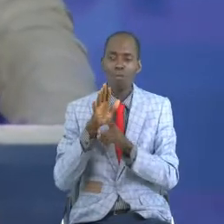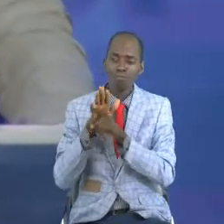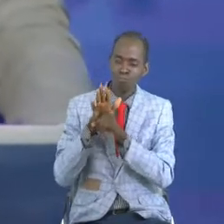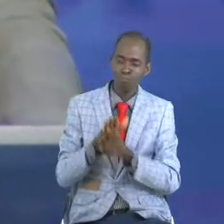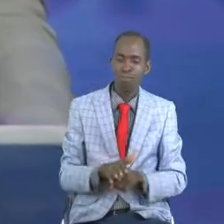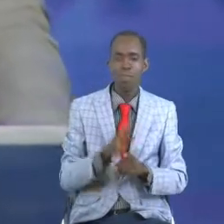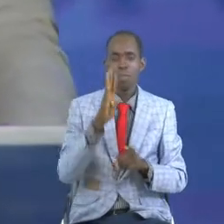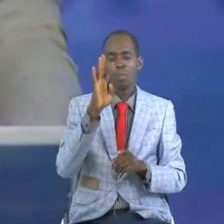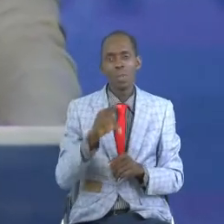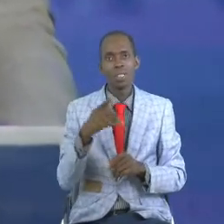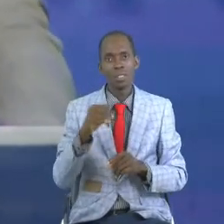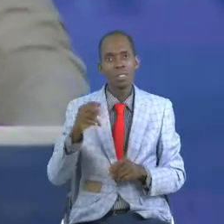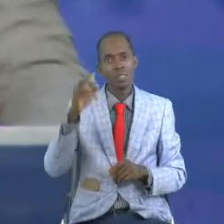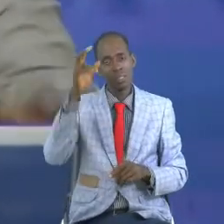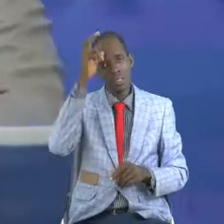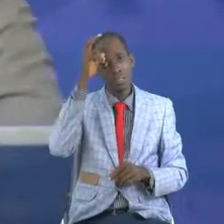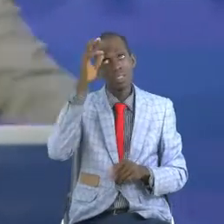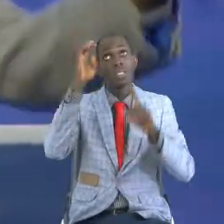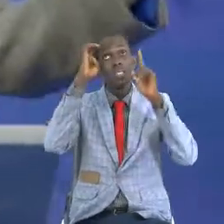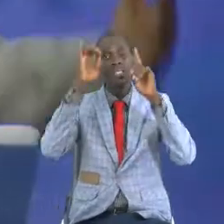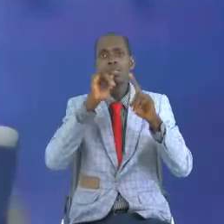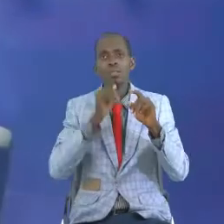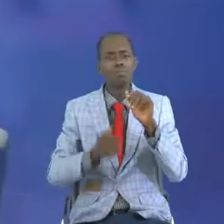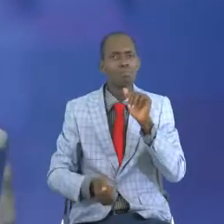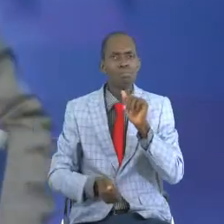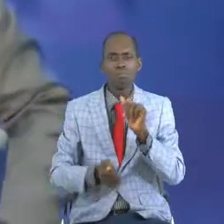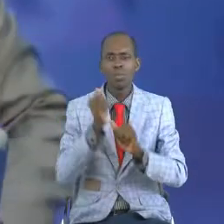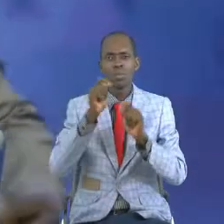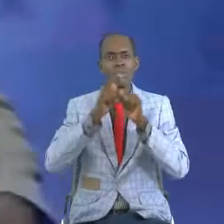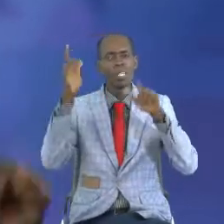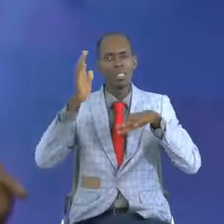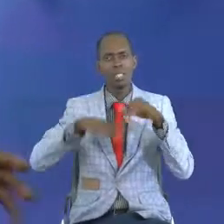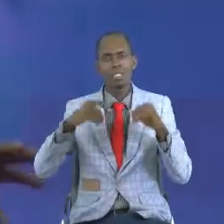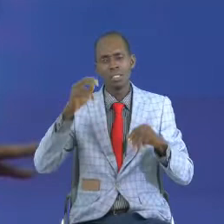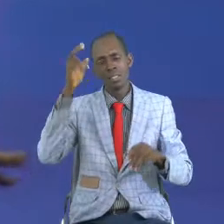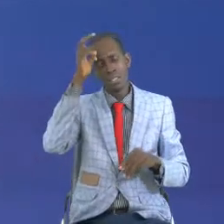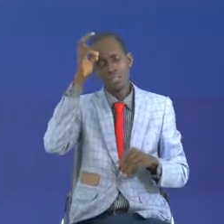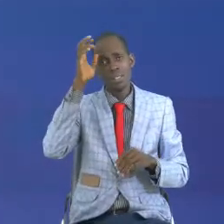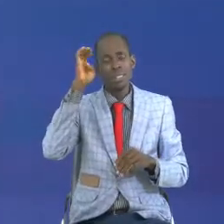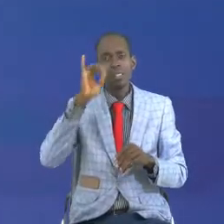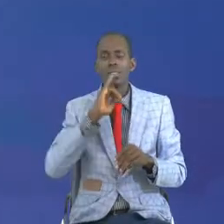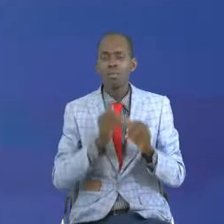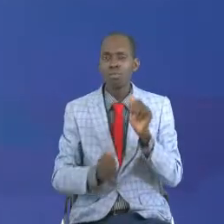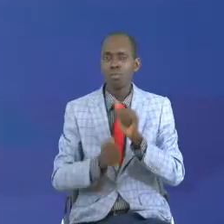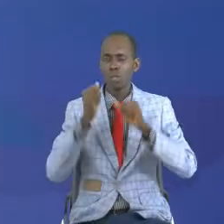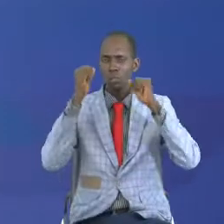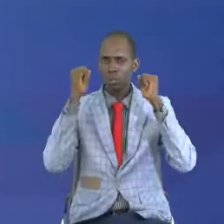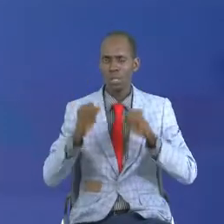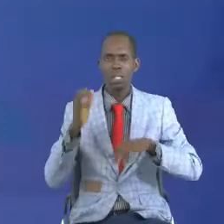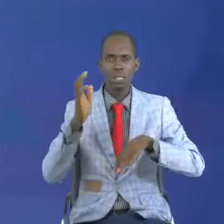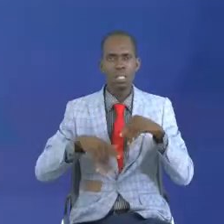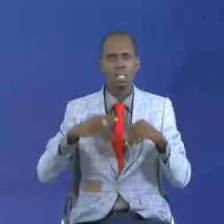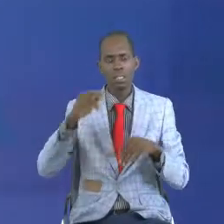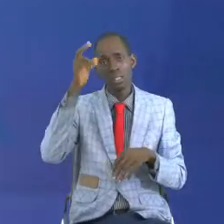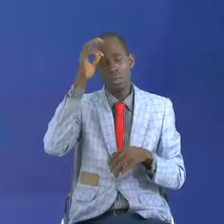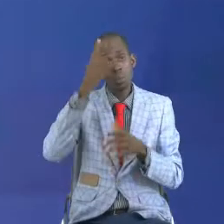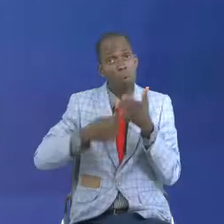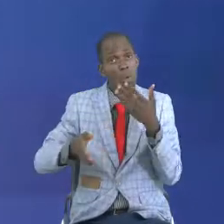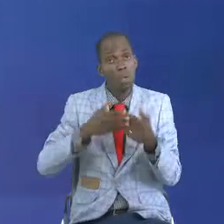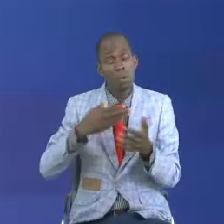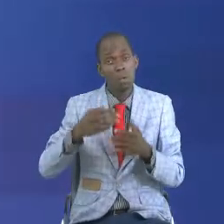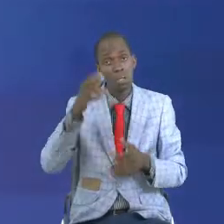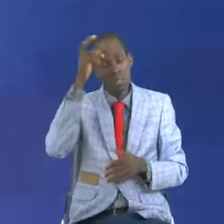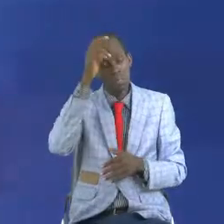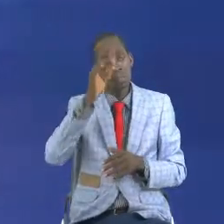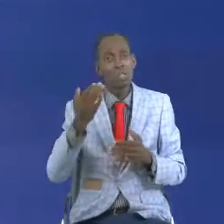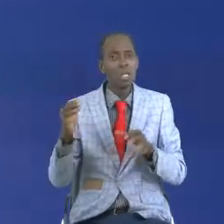devil is mightier than the devil is stronger than the devil whatever the devil has done or is doing in your